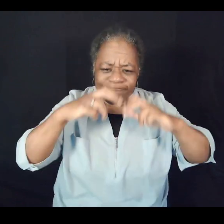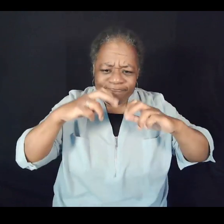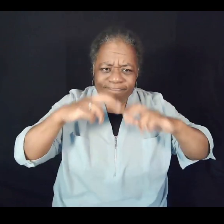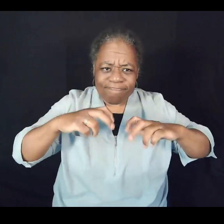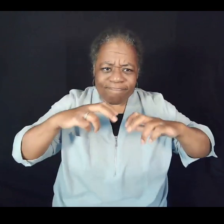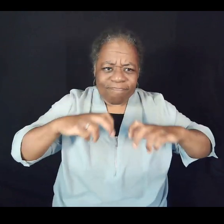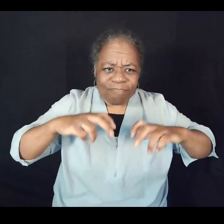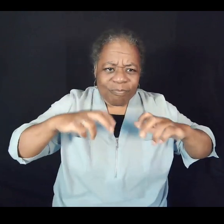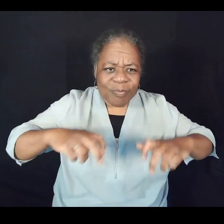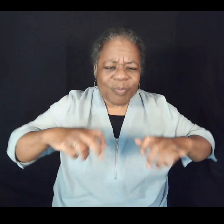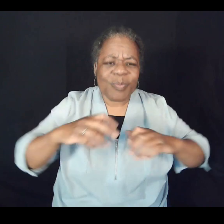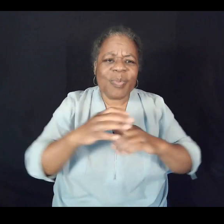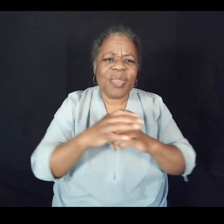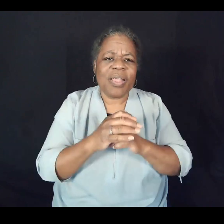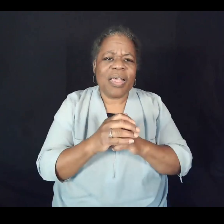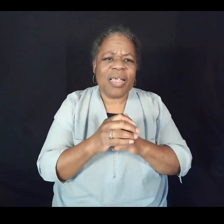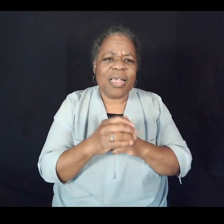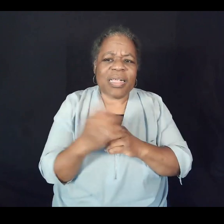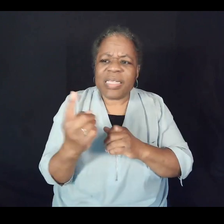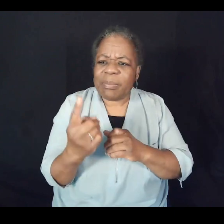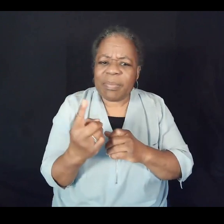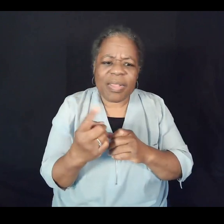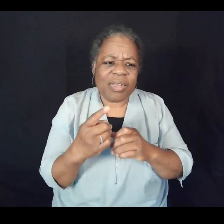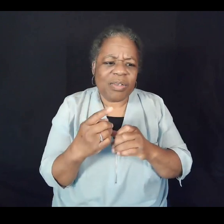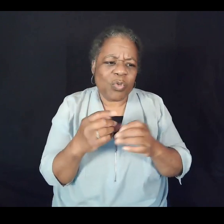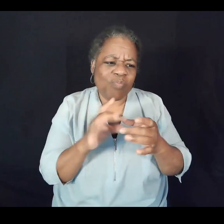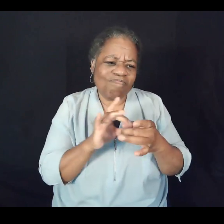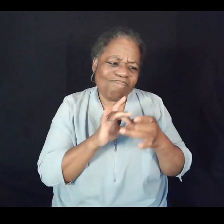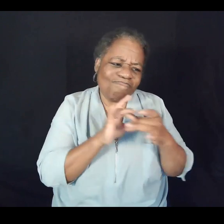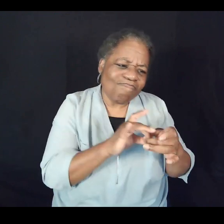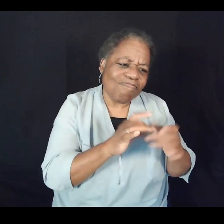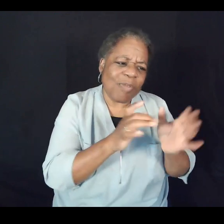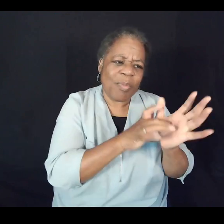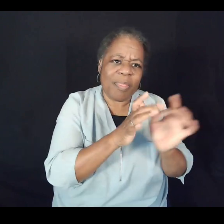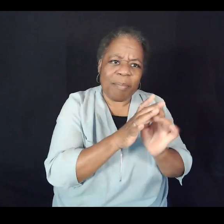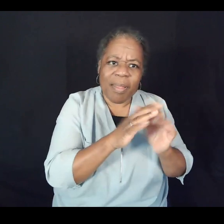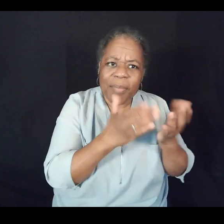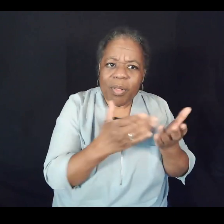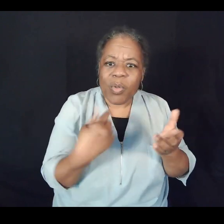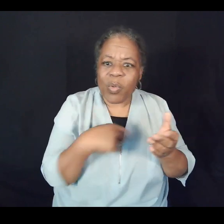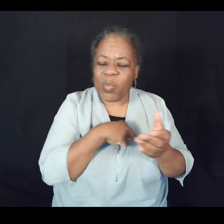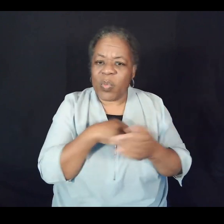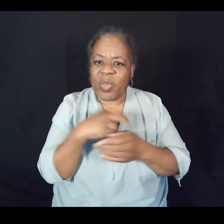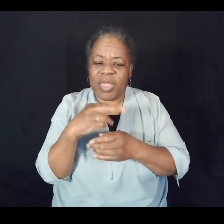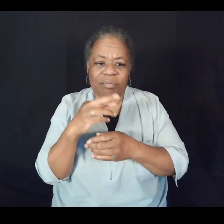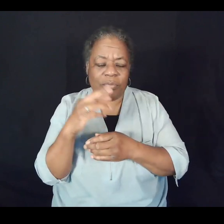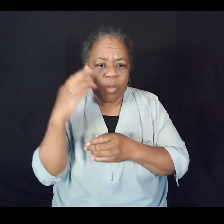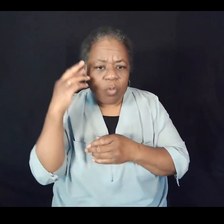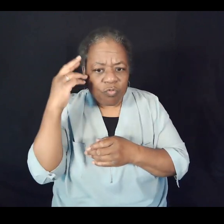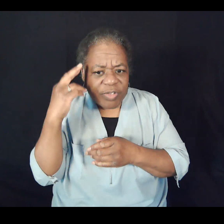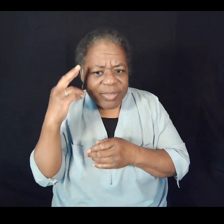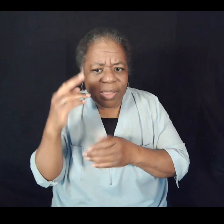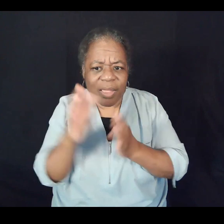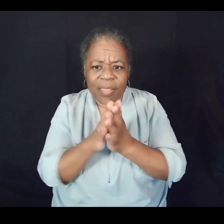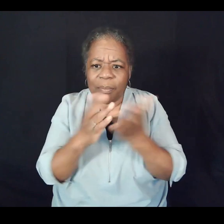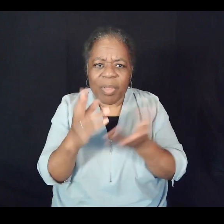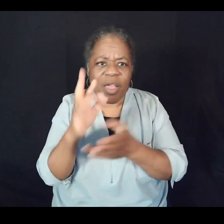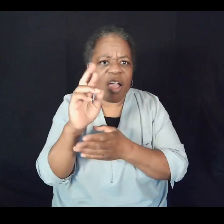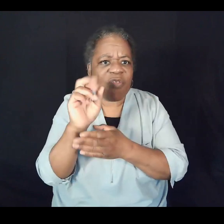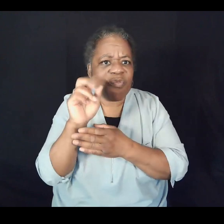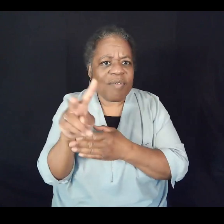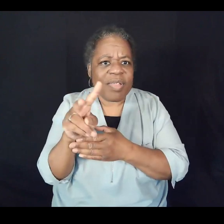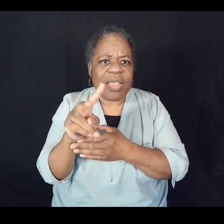as we were looking for an anchoring biblical text, we realized that the book of Revelation had an extraordinary message, but often